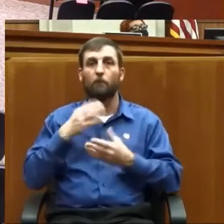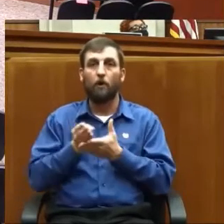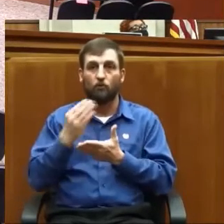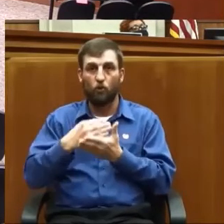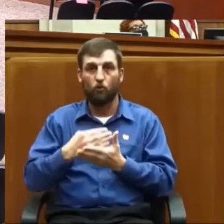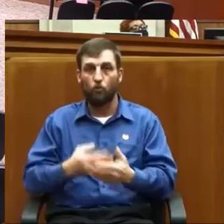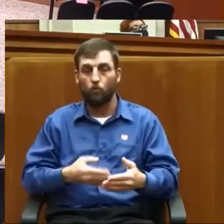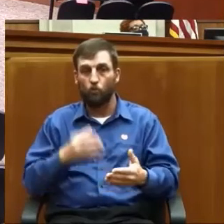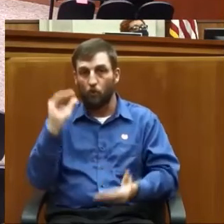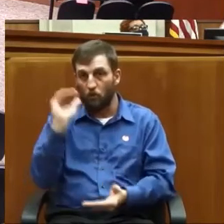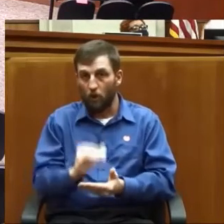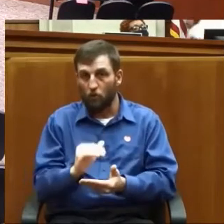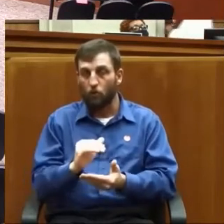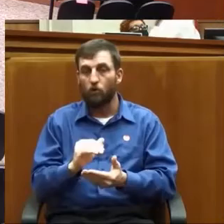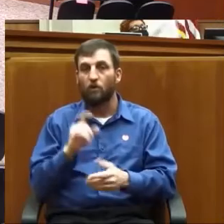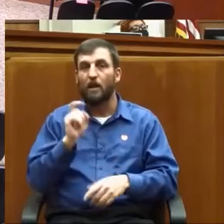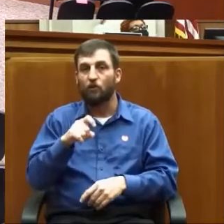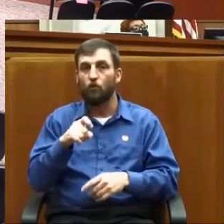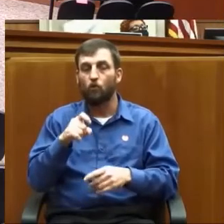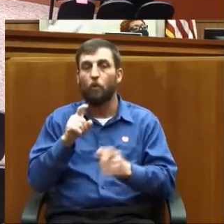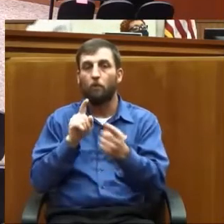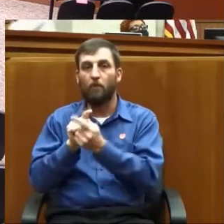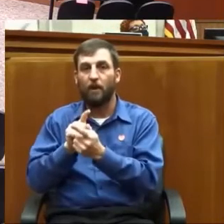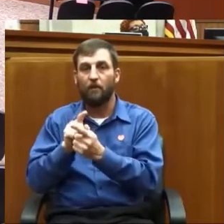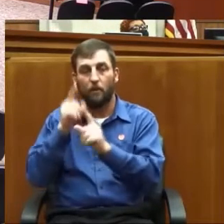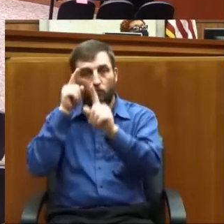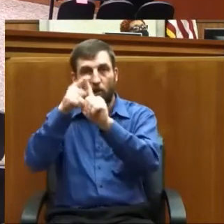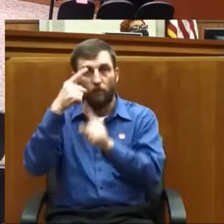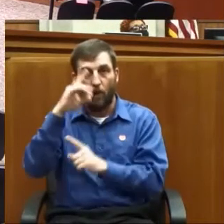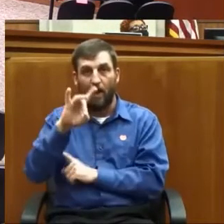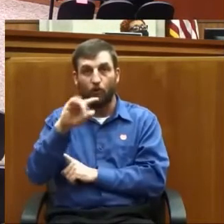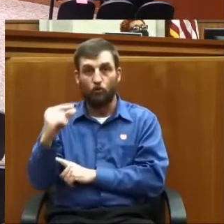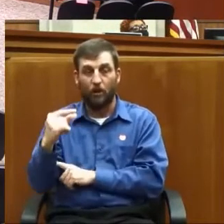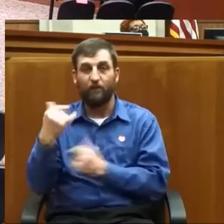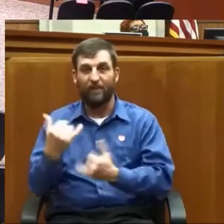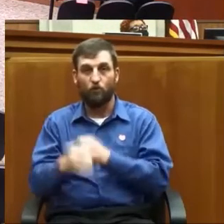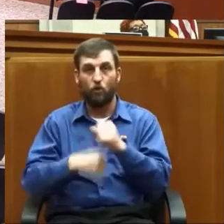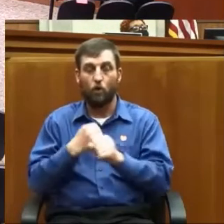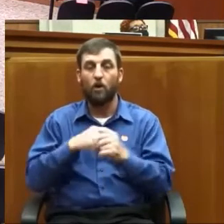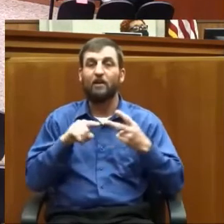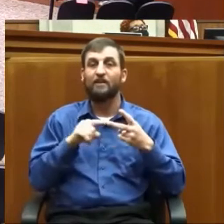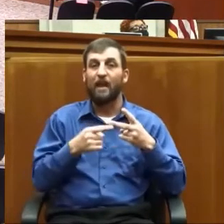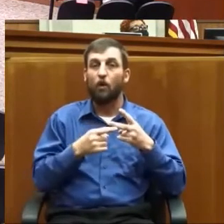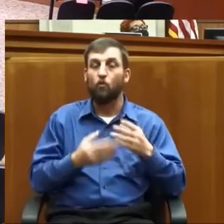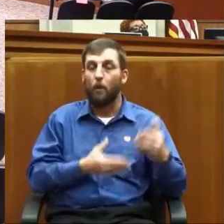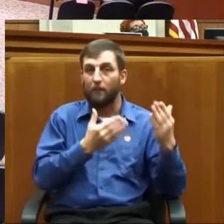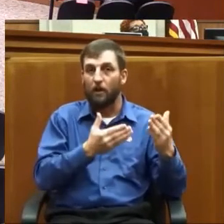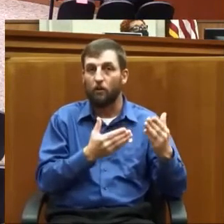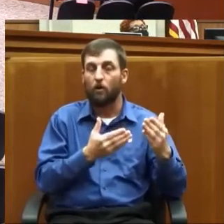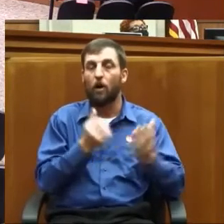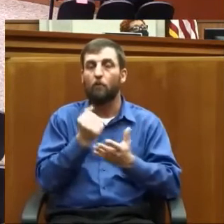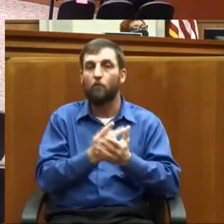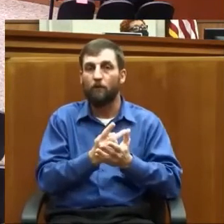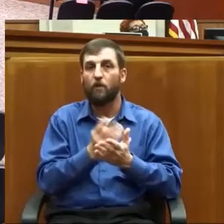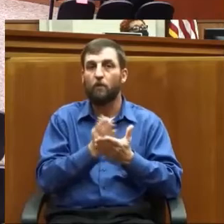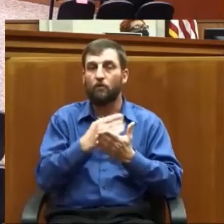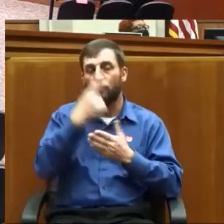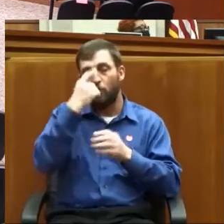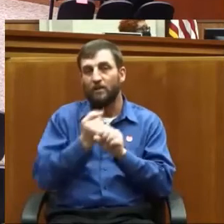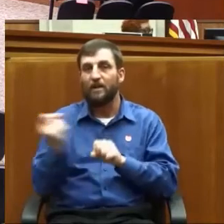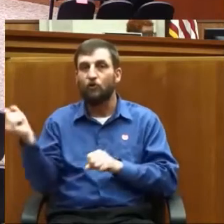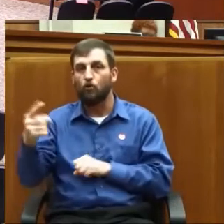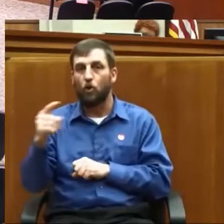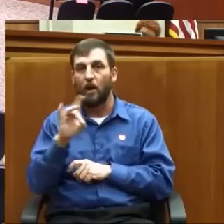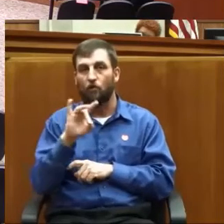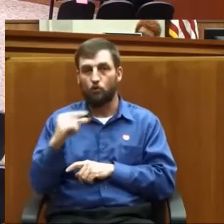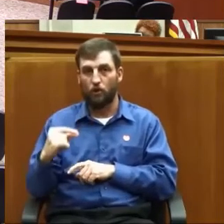reductions necessary to meet the projections for AG for this year, and the second recommendation is to approve the budget for the next